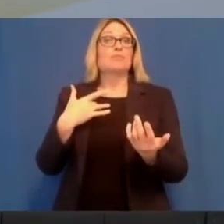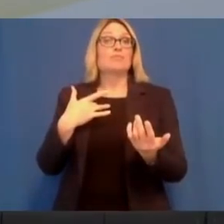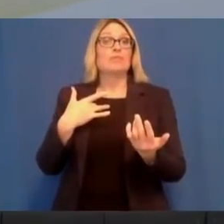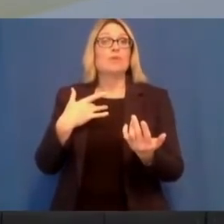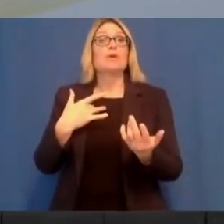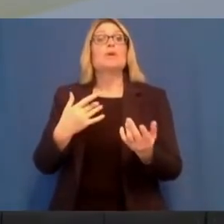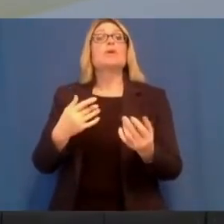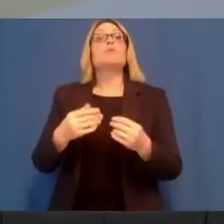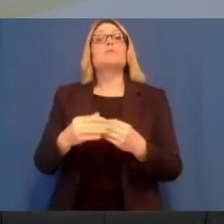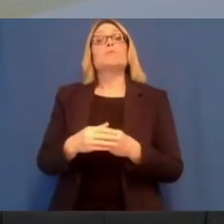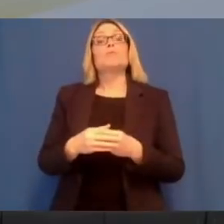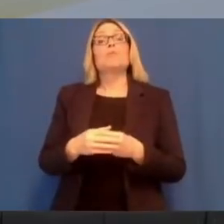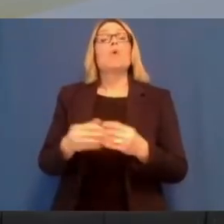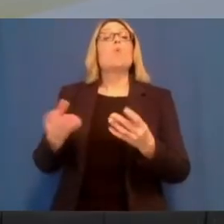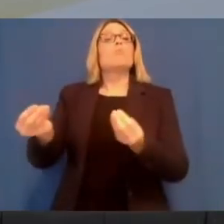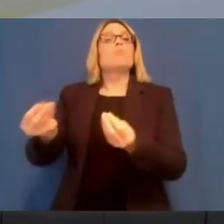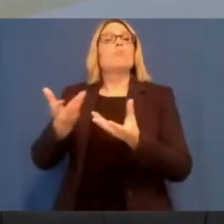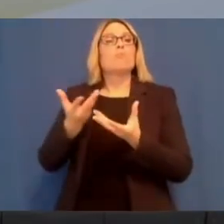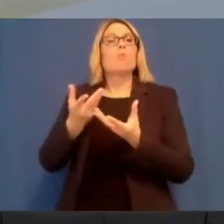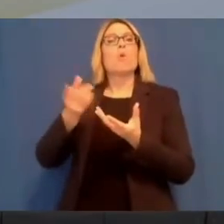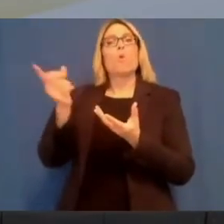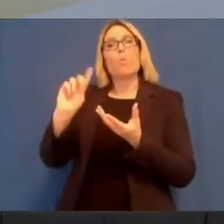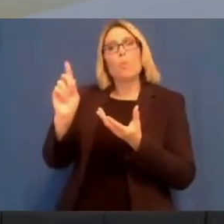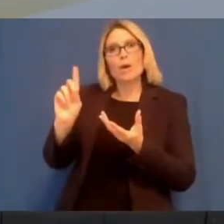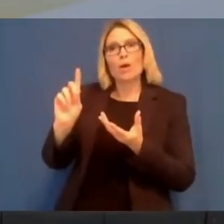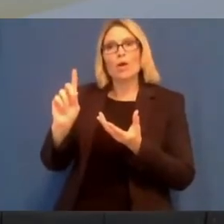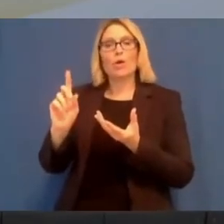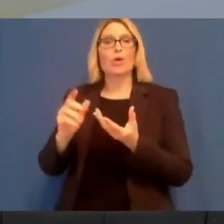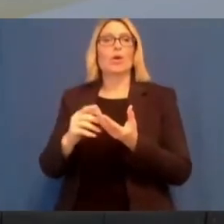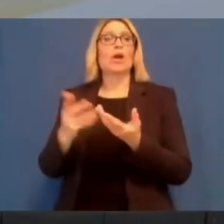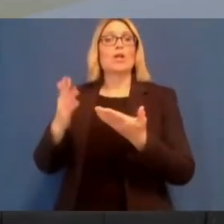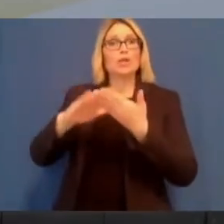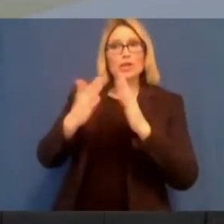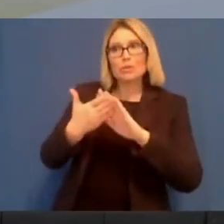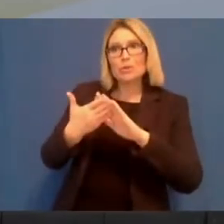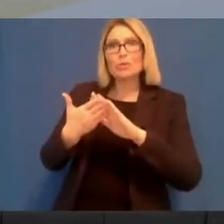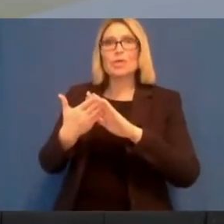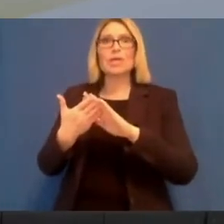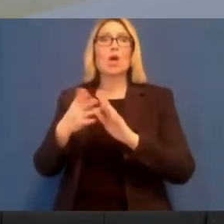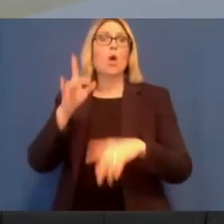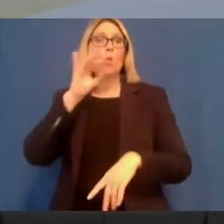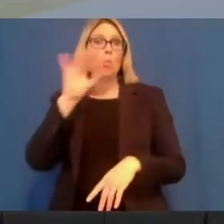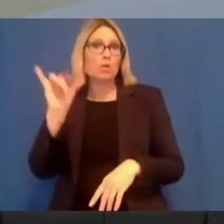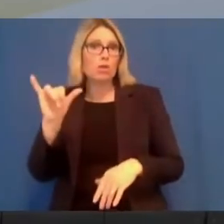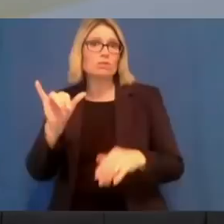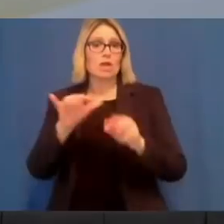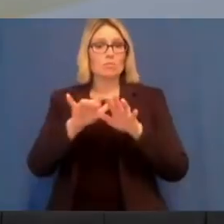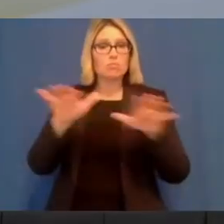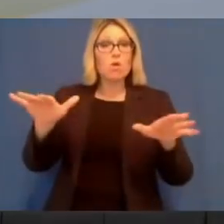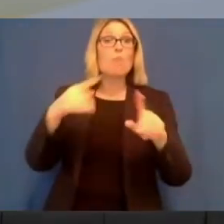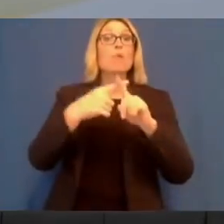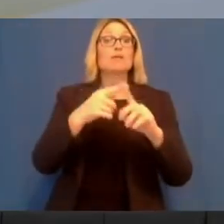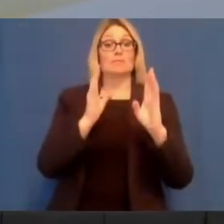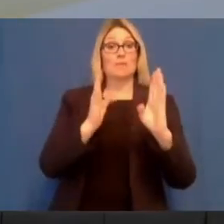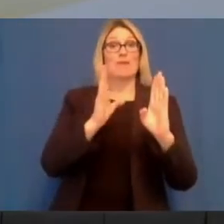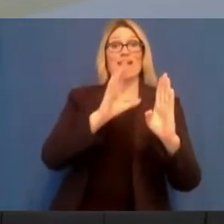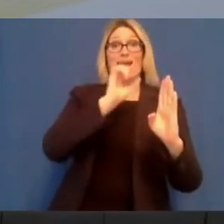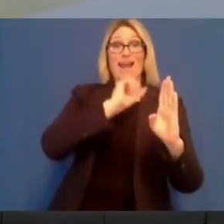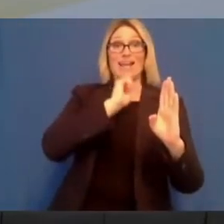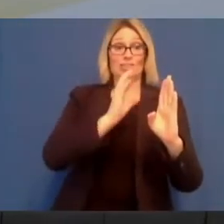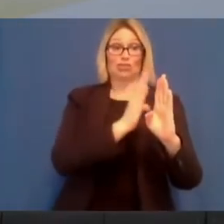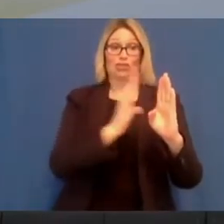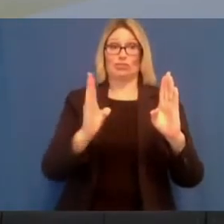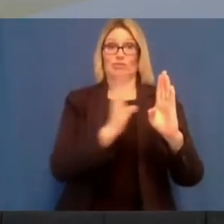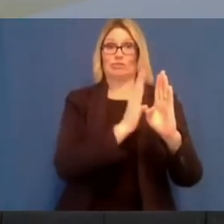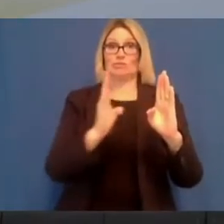informed about our prevalence in our community, and particularly in an age group that